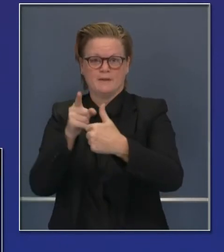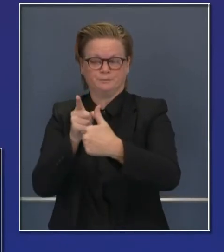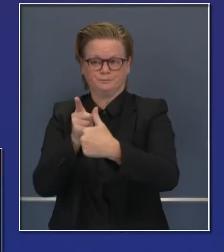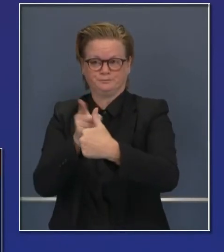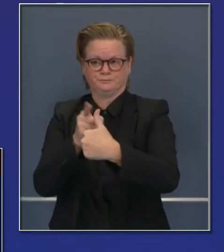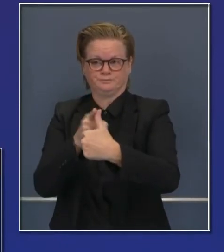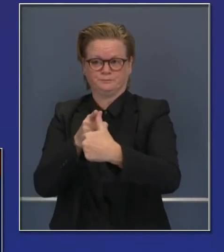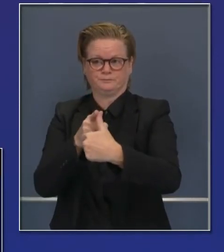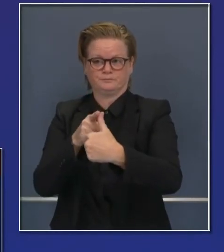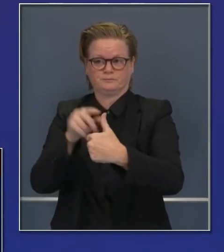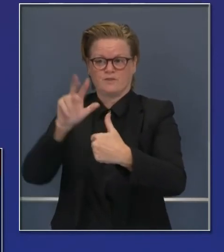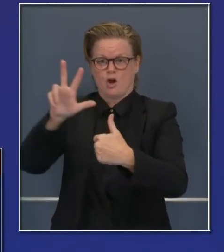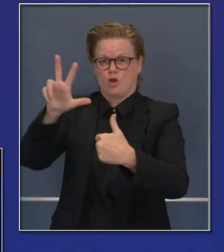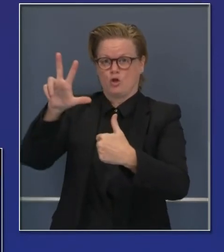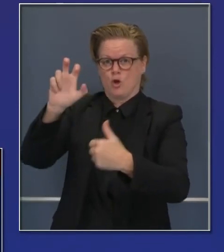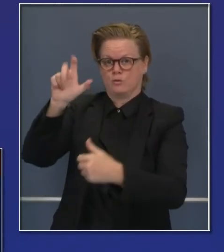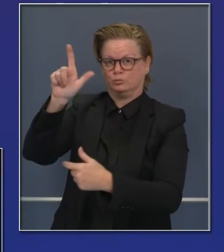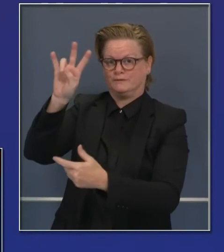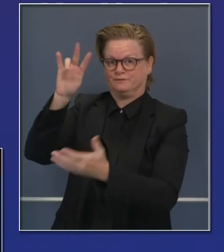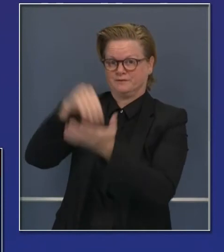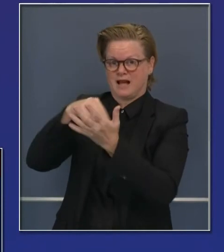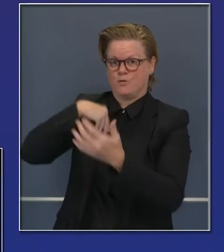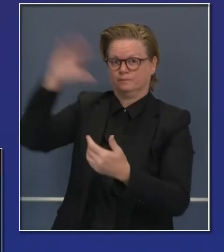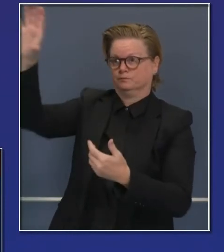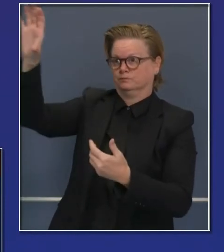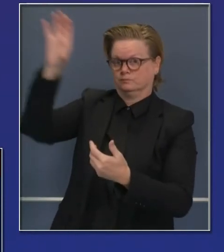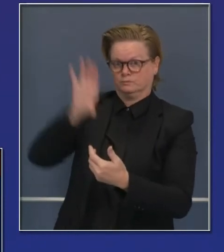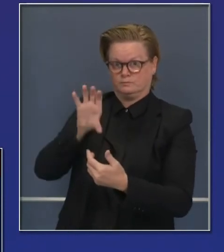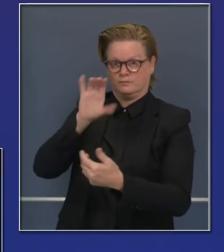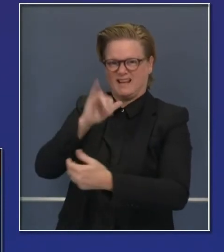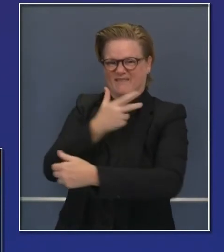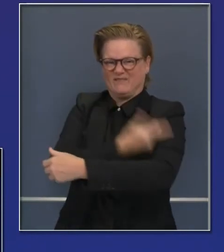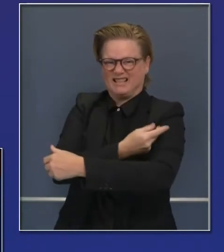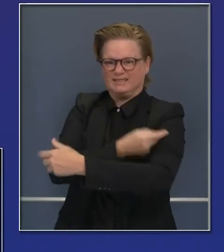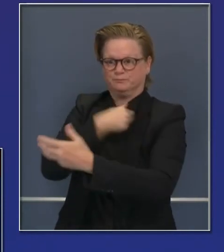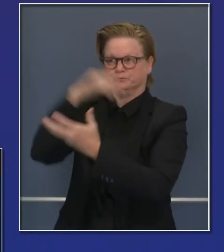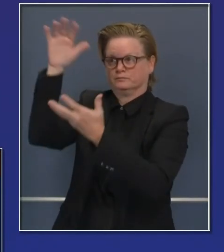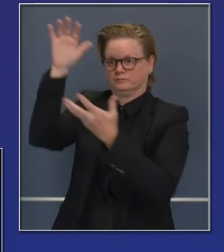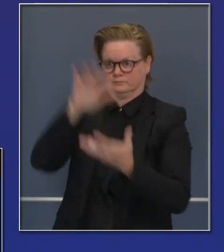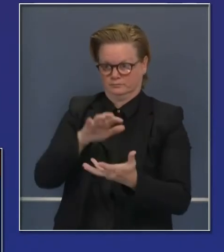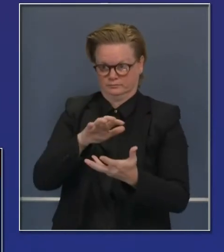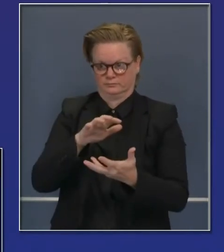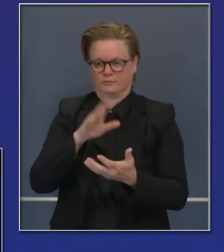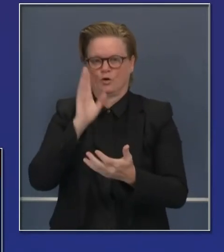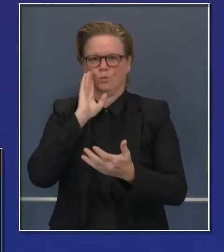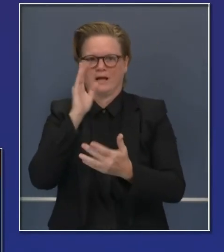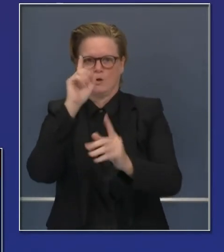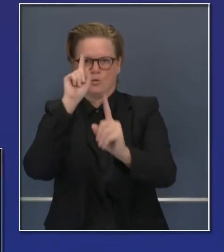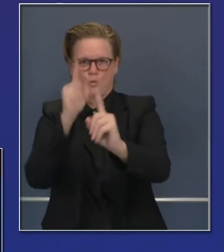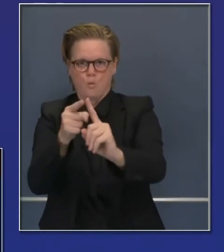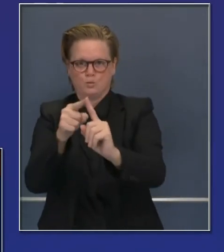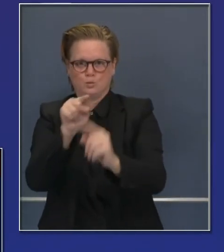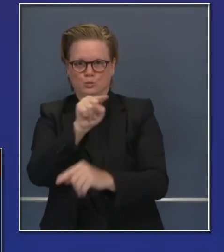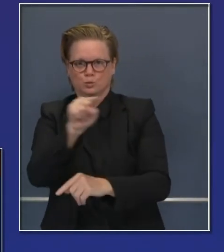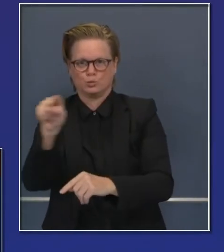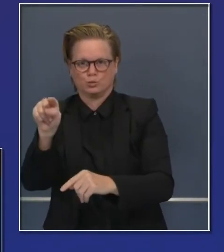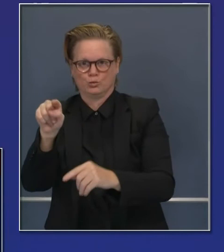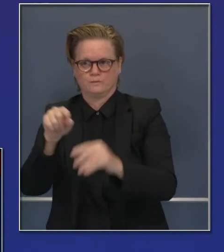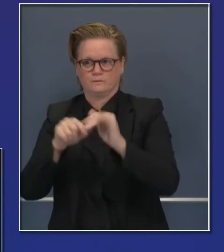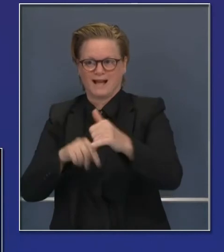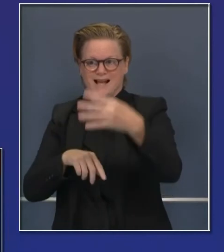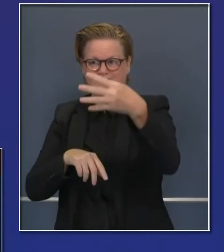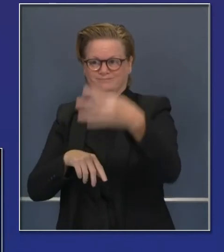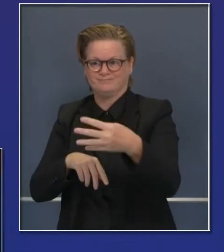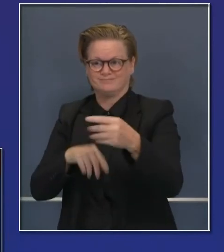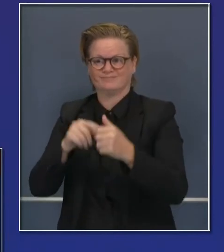327,000 doses of the first vaccines directly being delivered from Pfizer, will go to 3